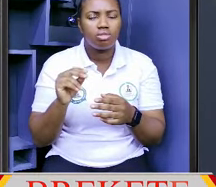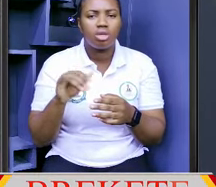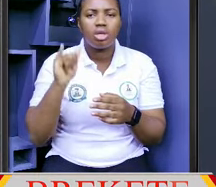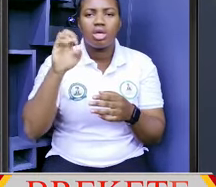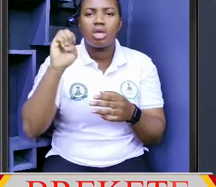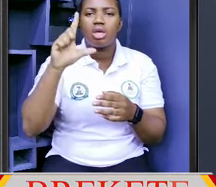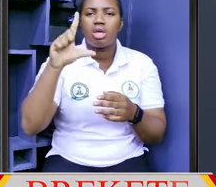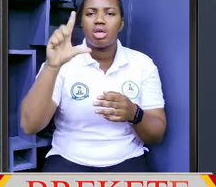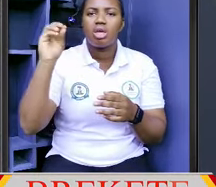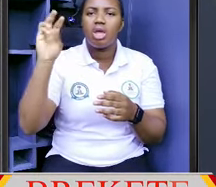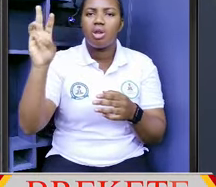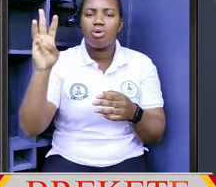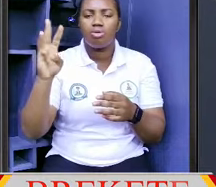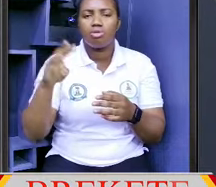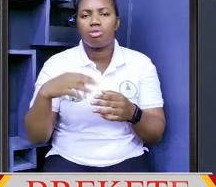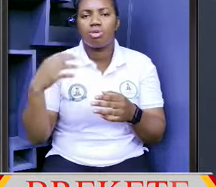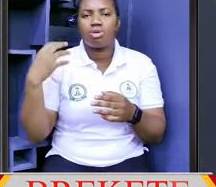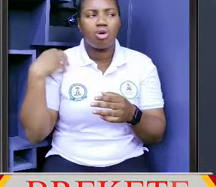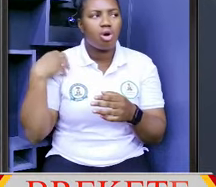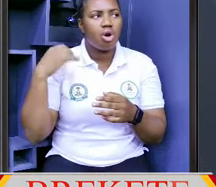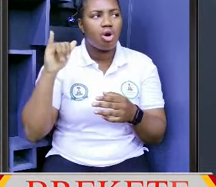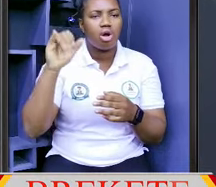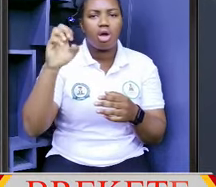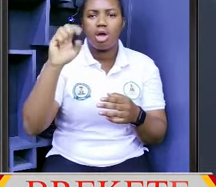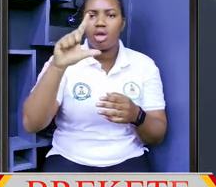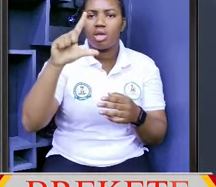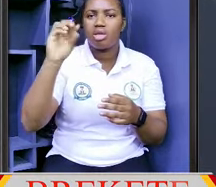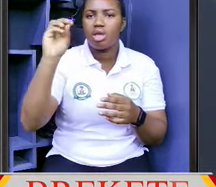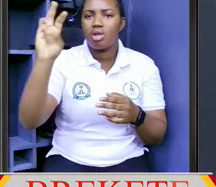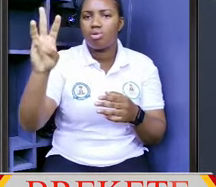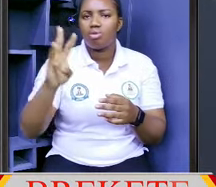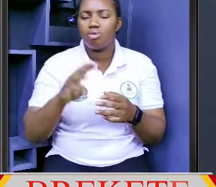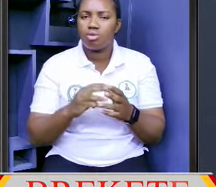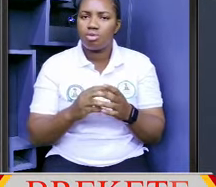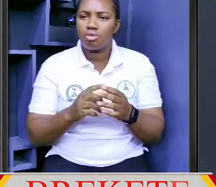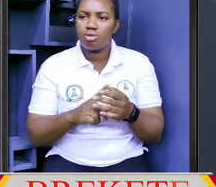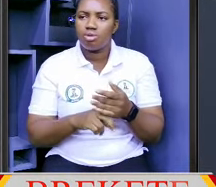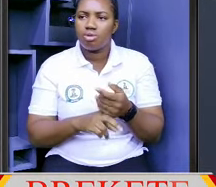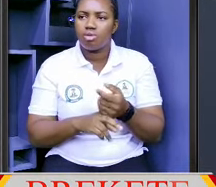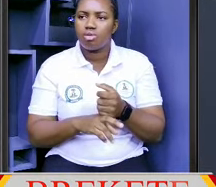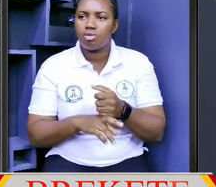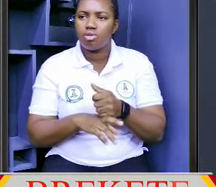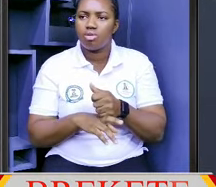Yellow. Okay. Yellow within near mosque.